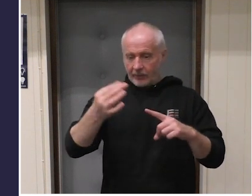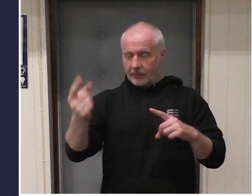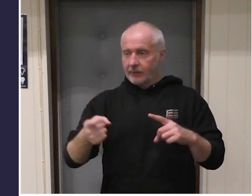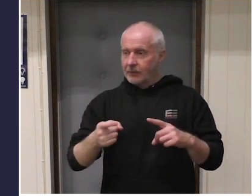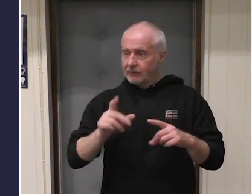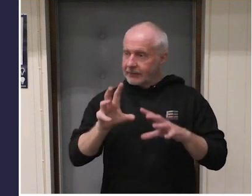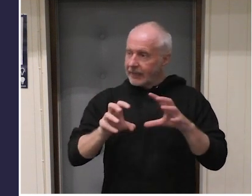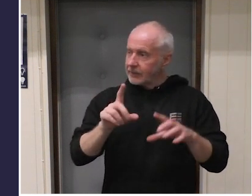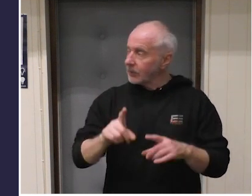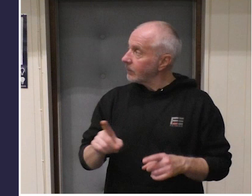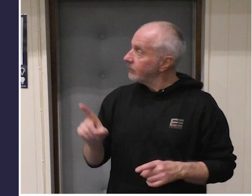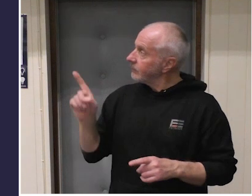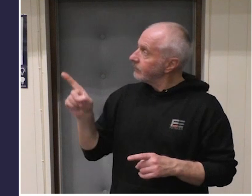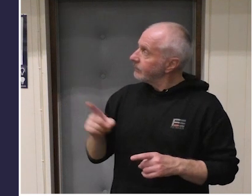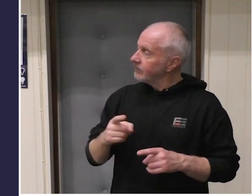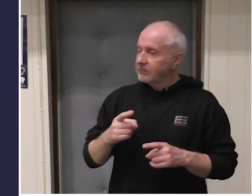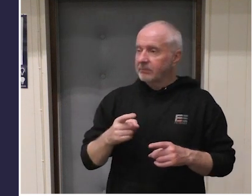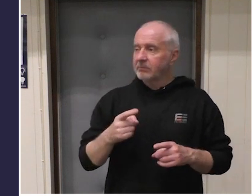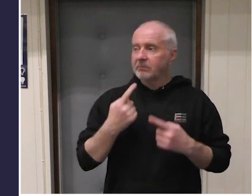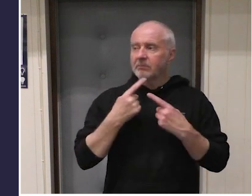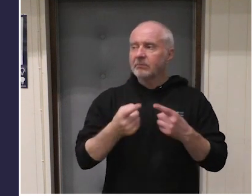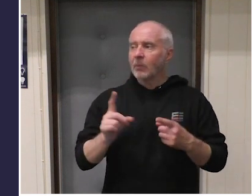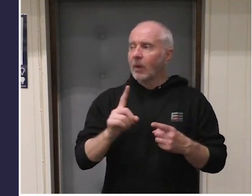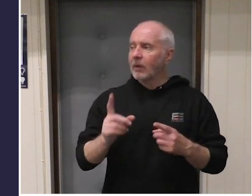What's the temptation to say?